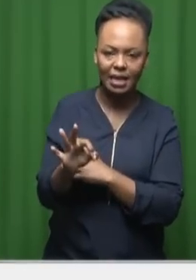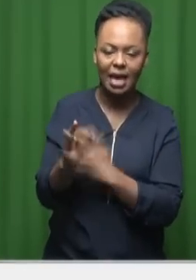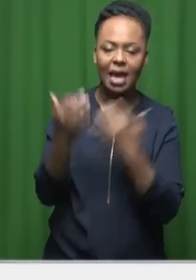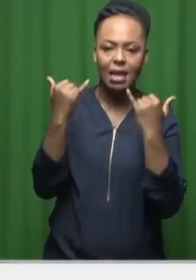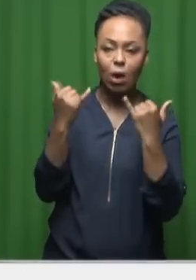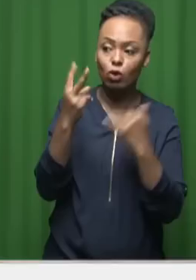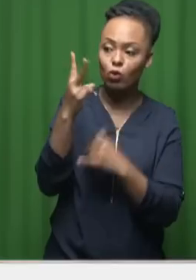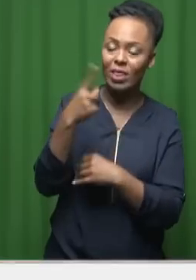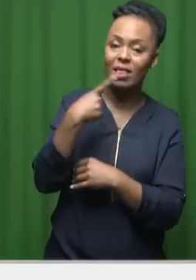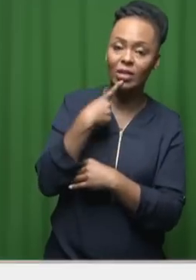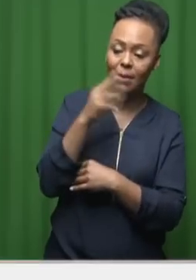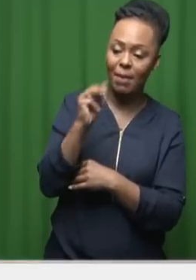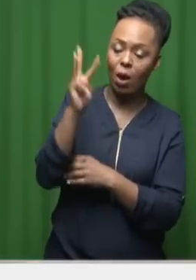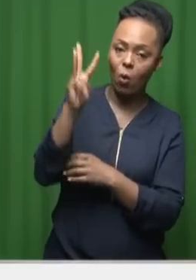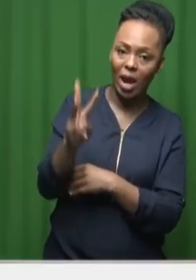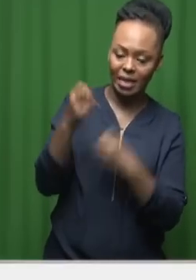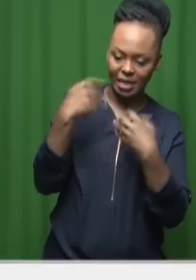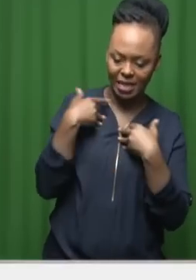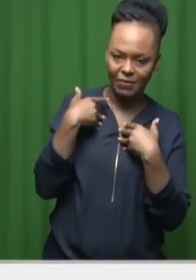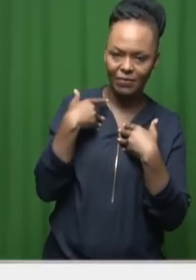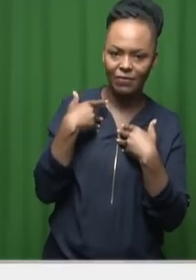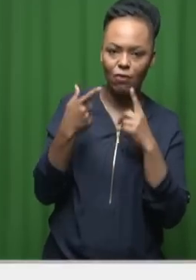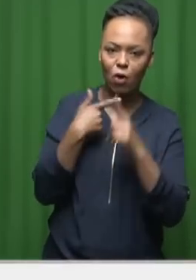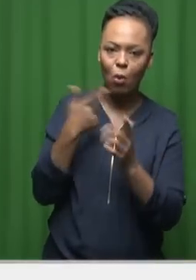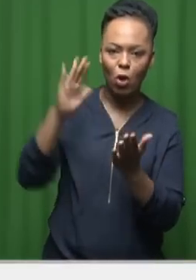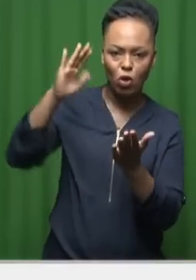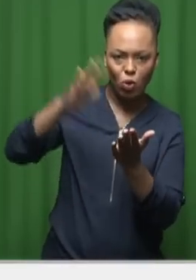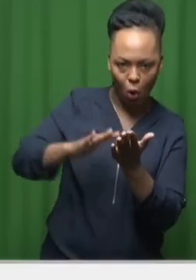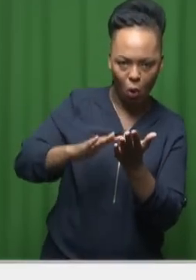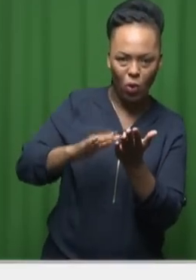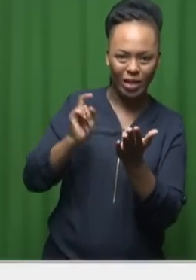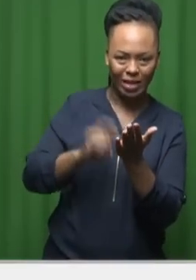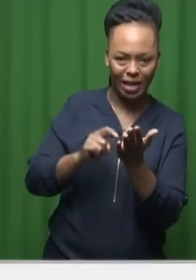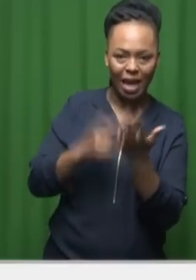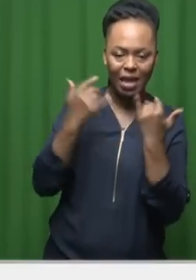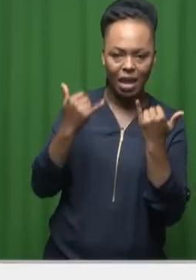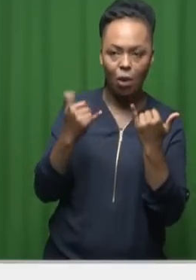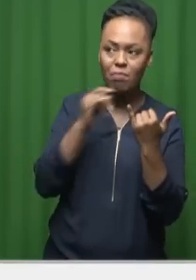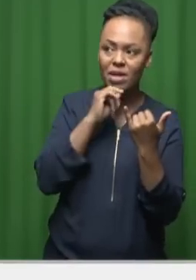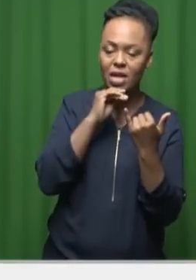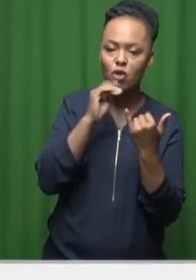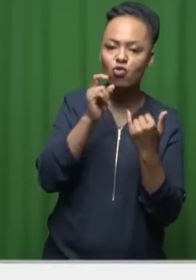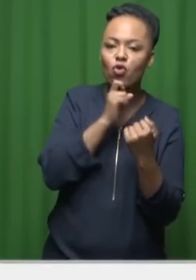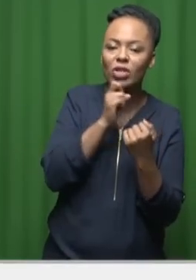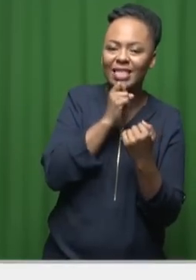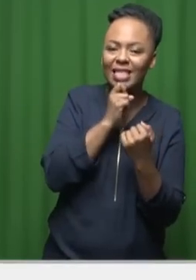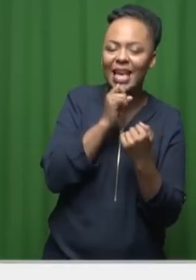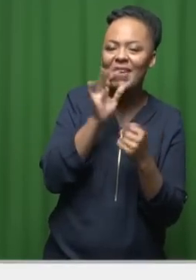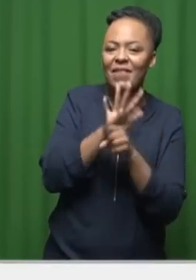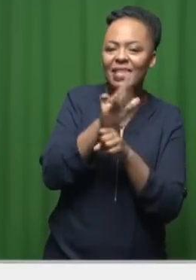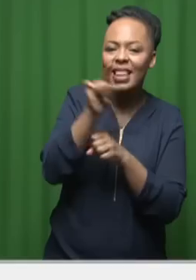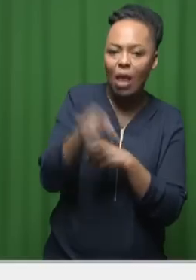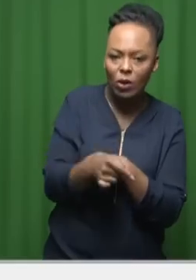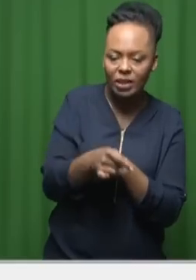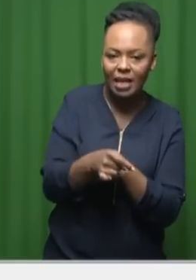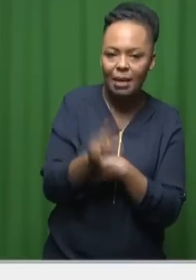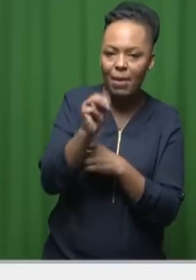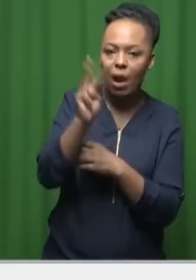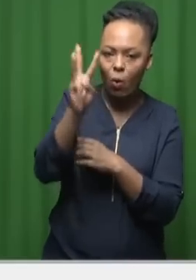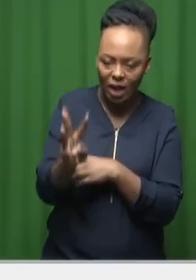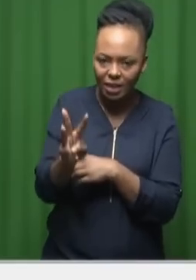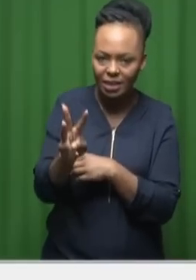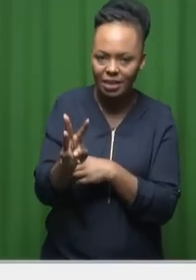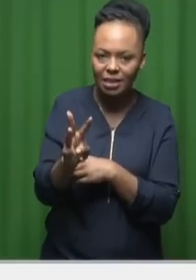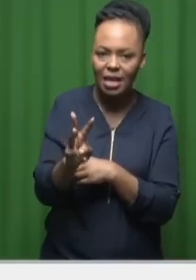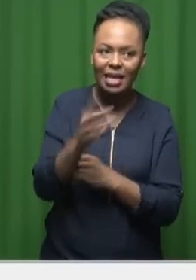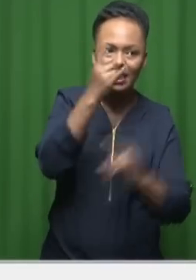2,000 megawatts from load curtailment. The rest of us use about 15,000 megawatts. That's the towns and the